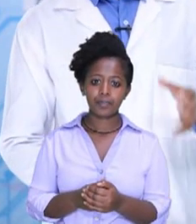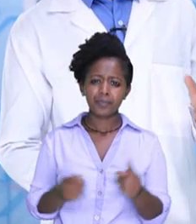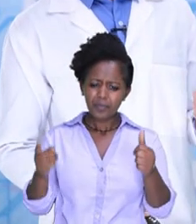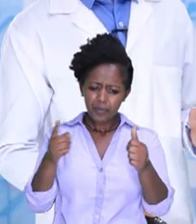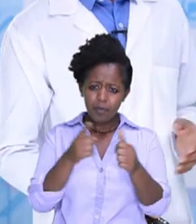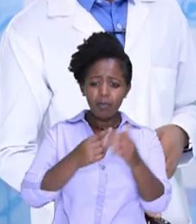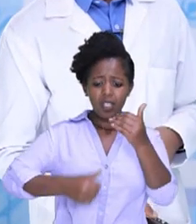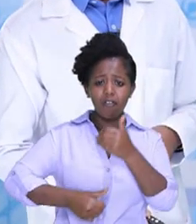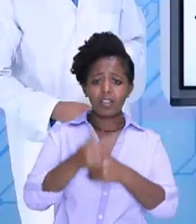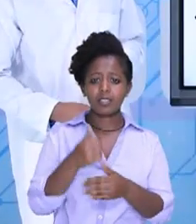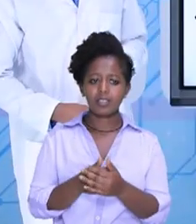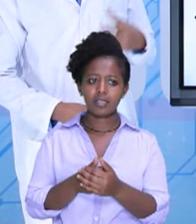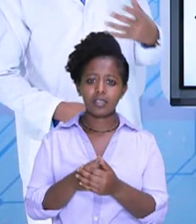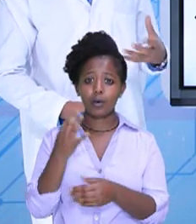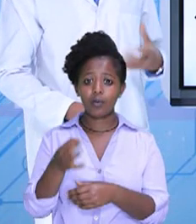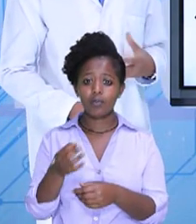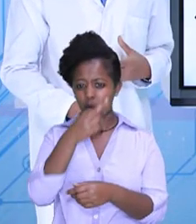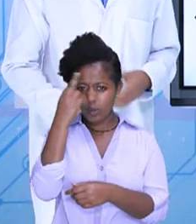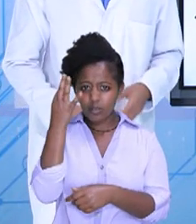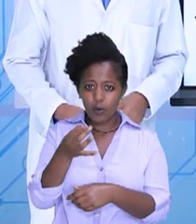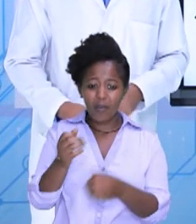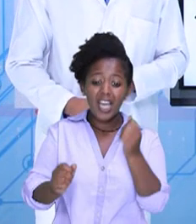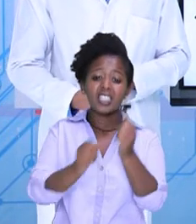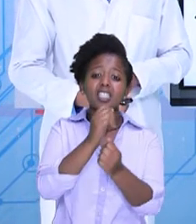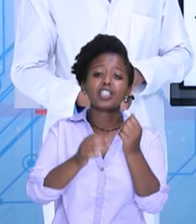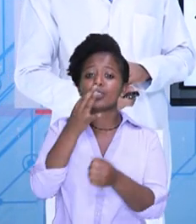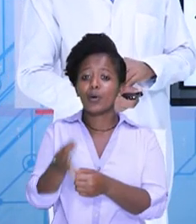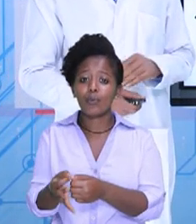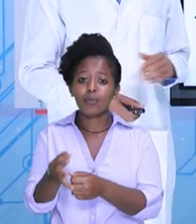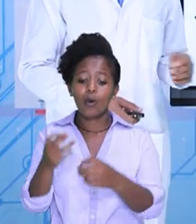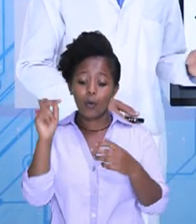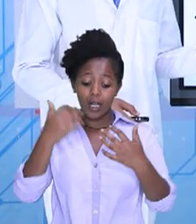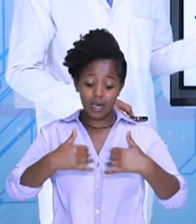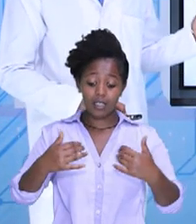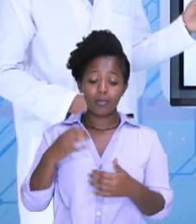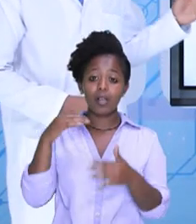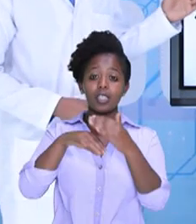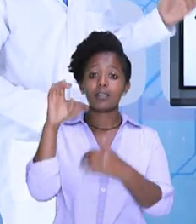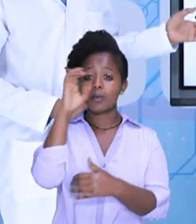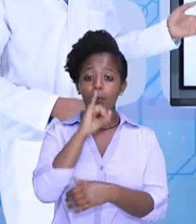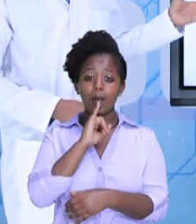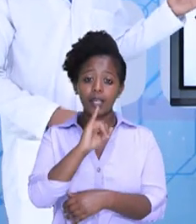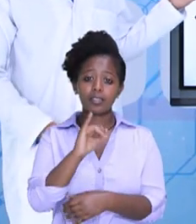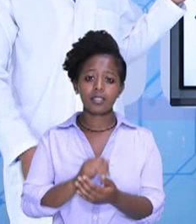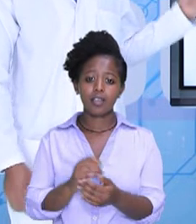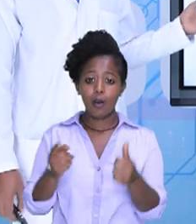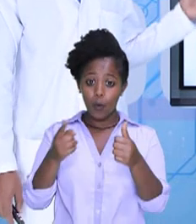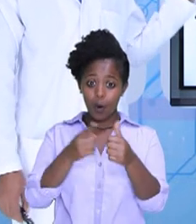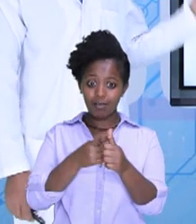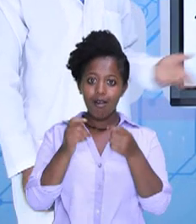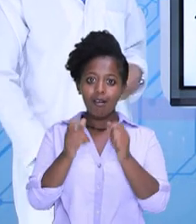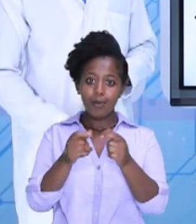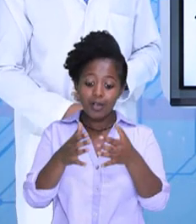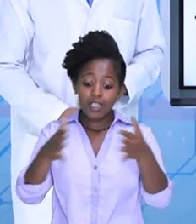The main factor or causes of extinction of wild animal in Ethiopia is 1. The